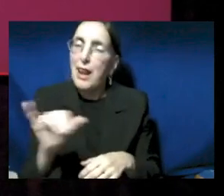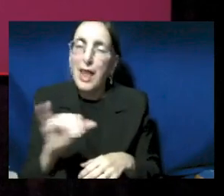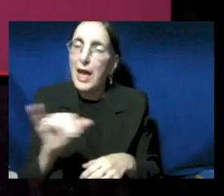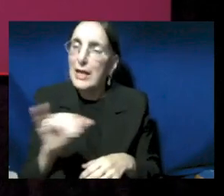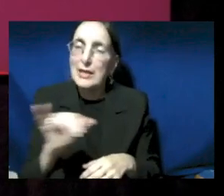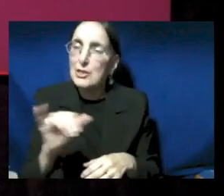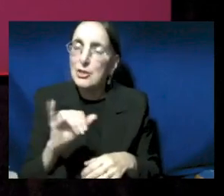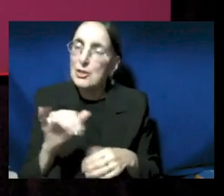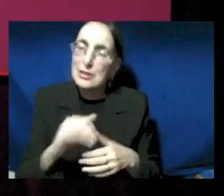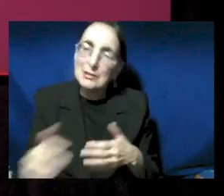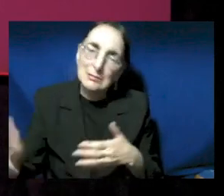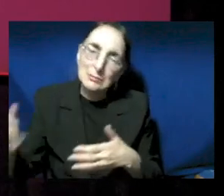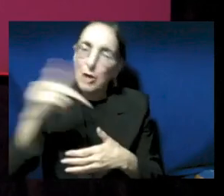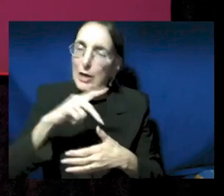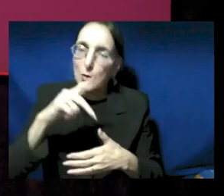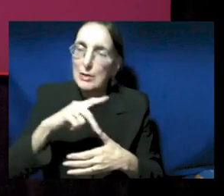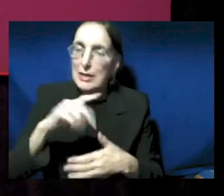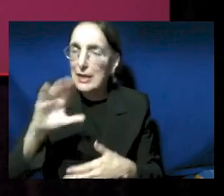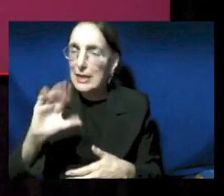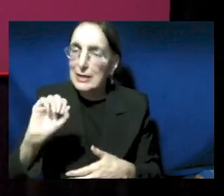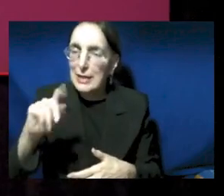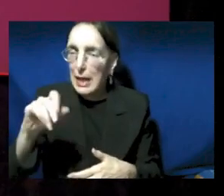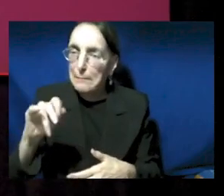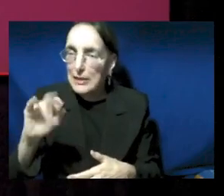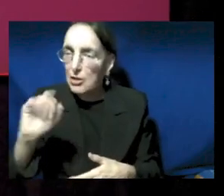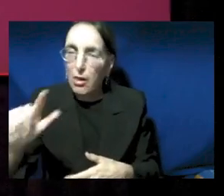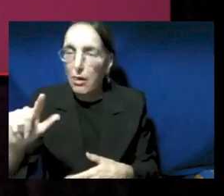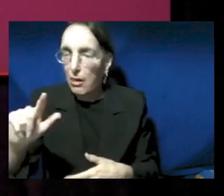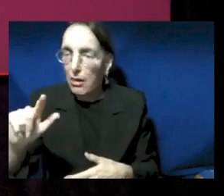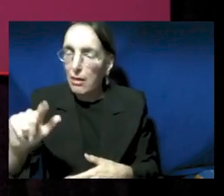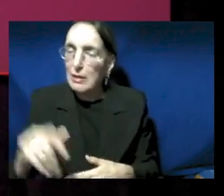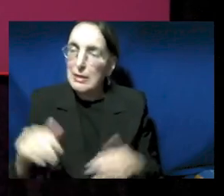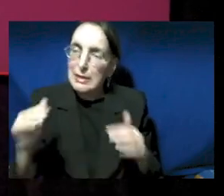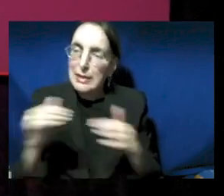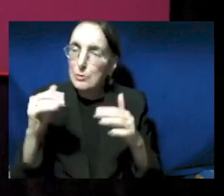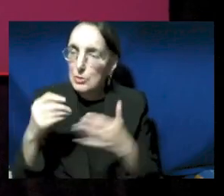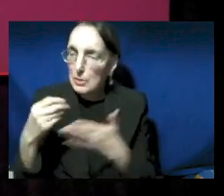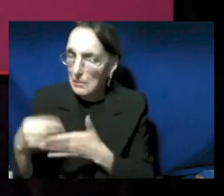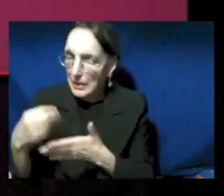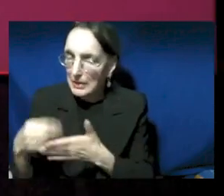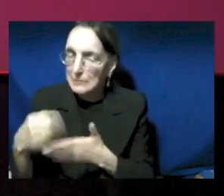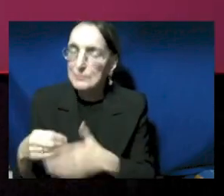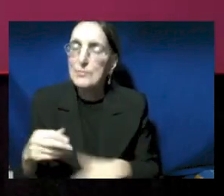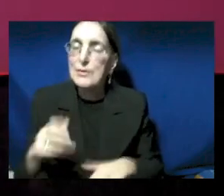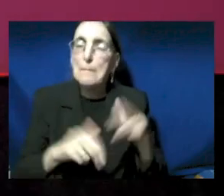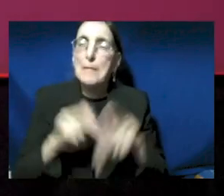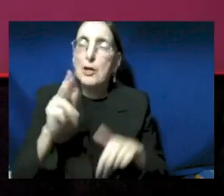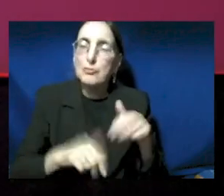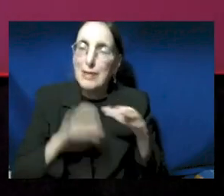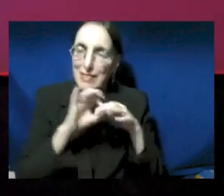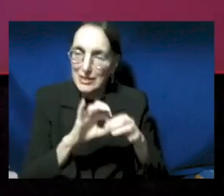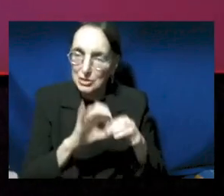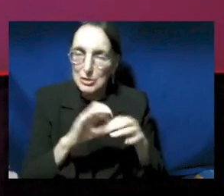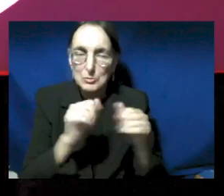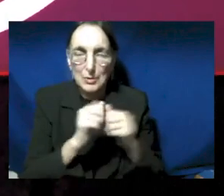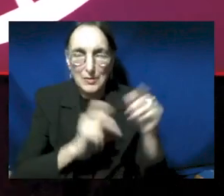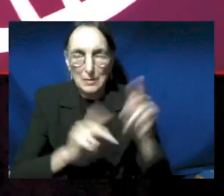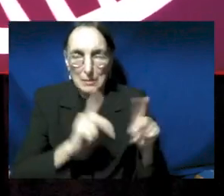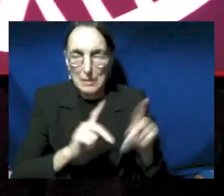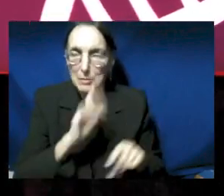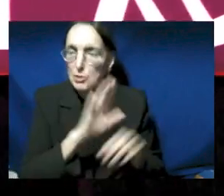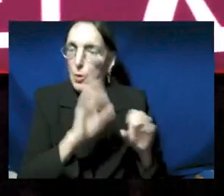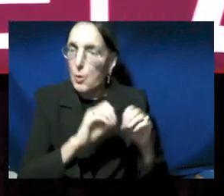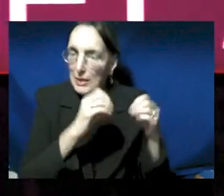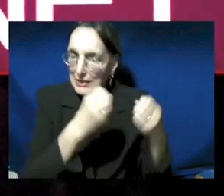Build relationships with people within your organization and the organizations that you're working with. The second